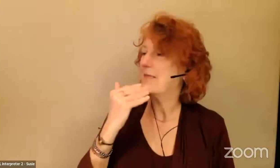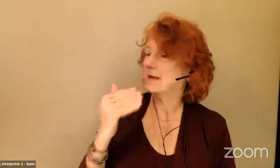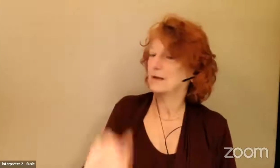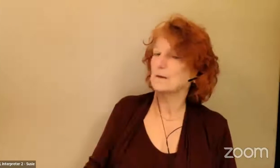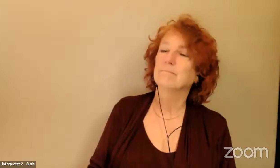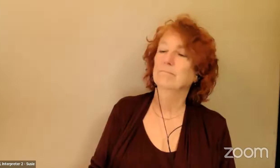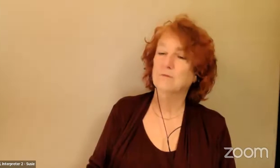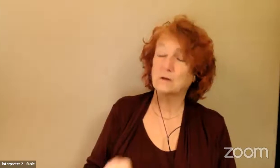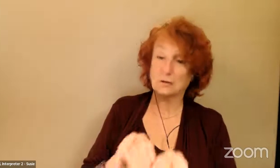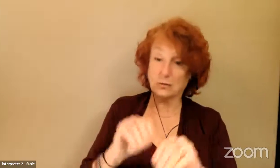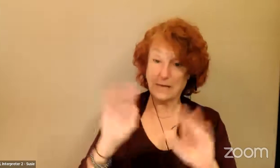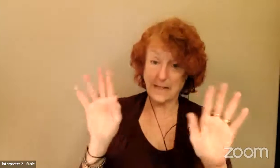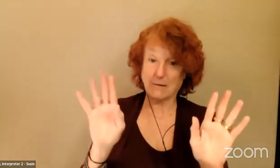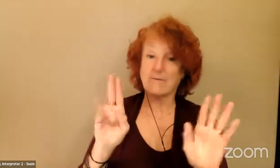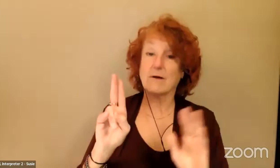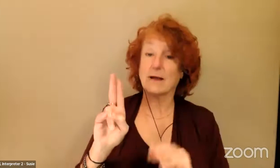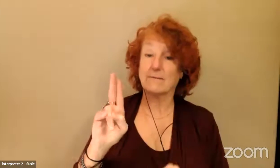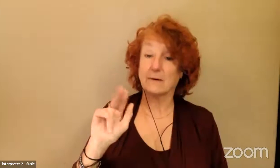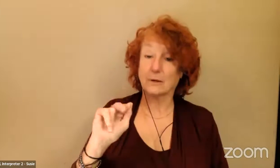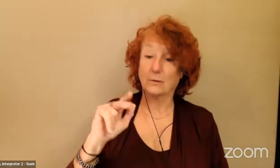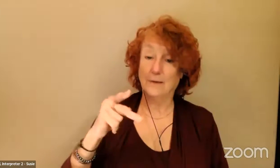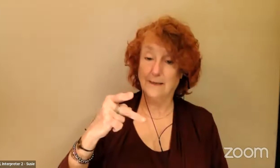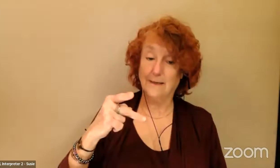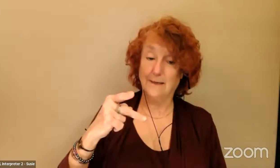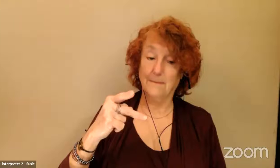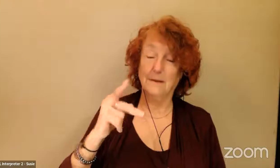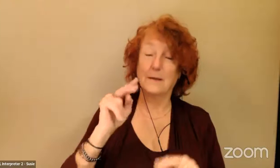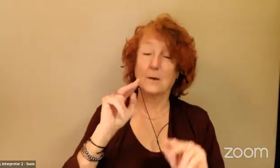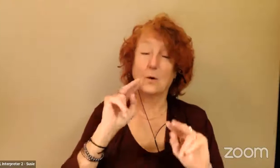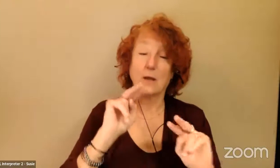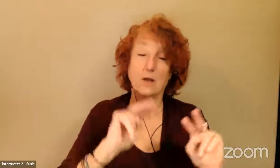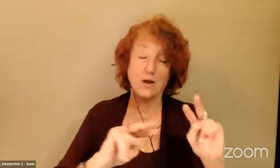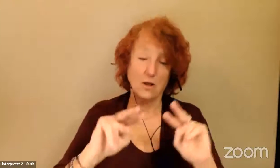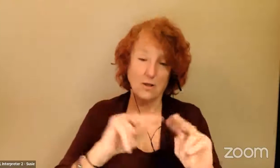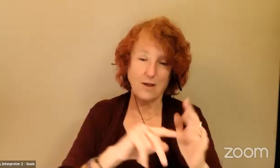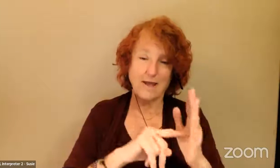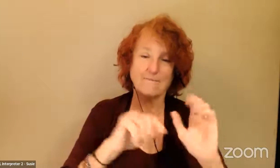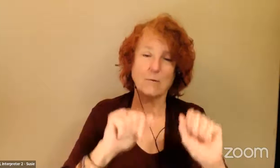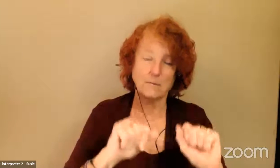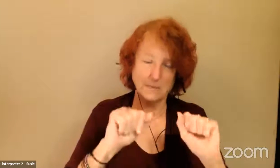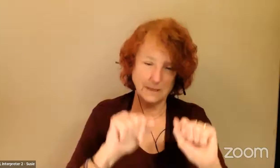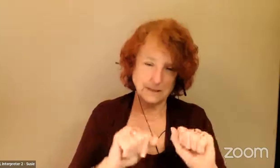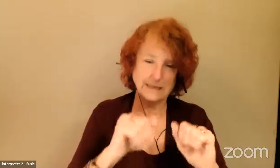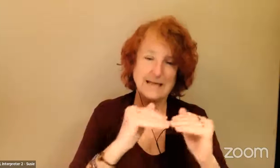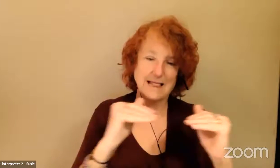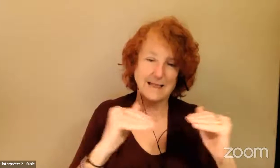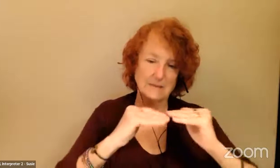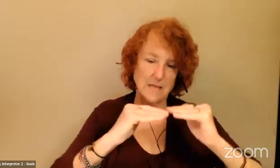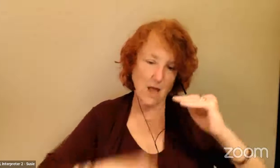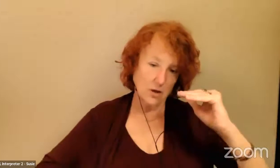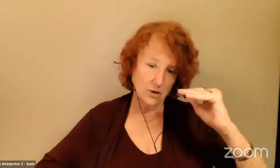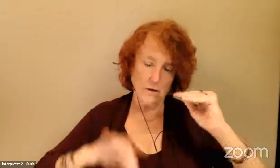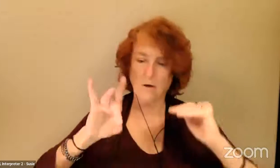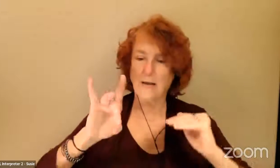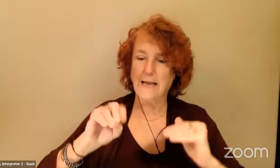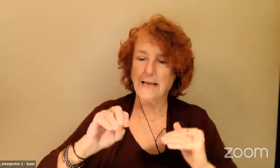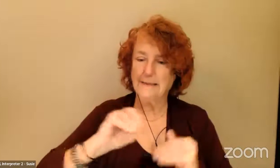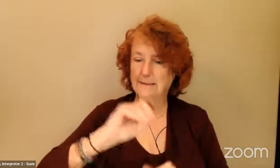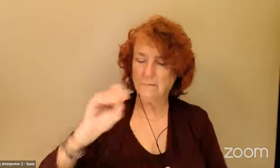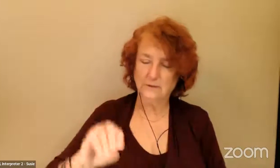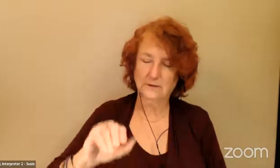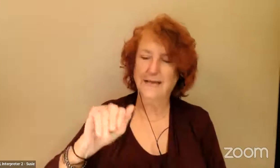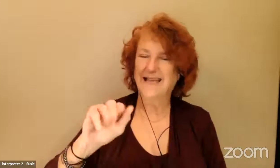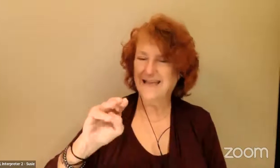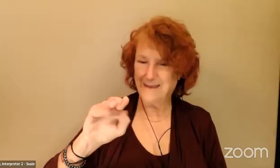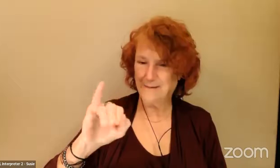just to clarify for UAP, we're looking at affordability levels that are lower than 80% AMI. We recognize that number was